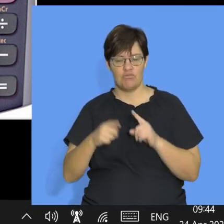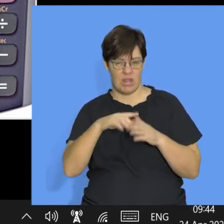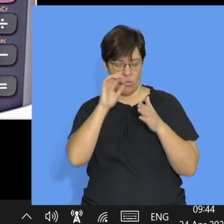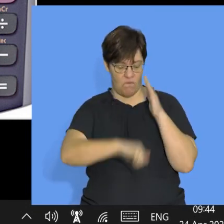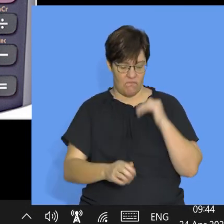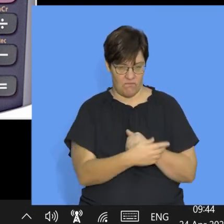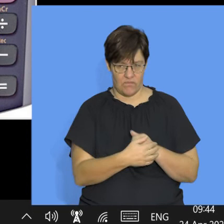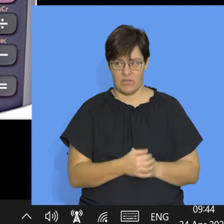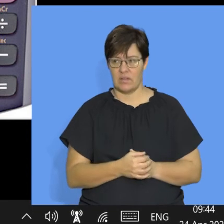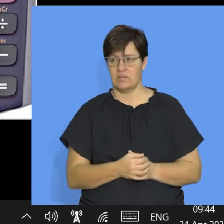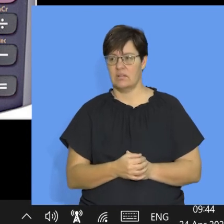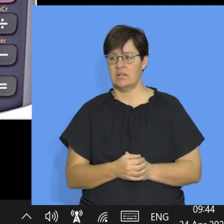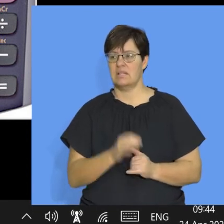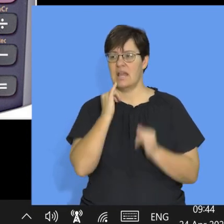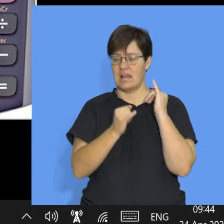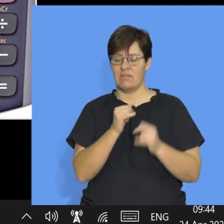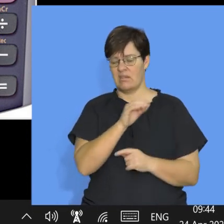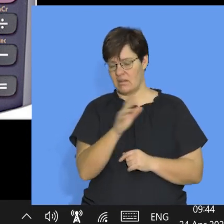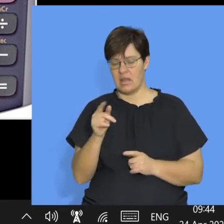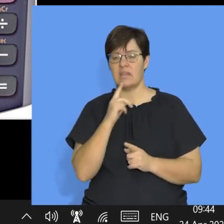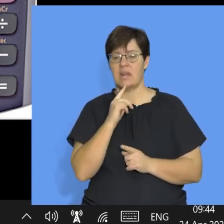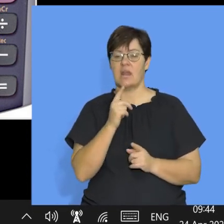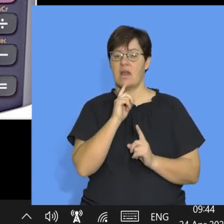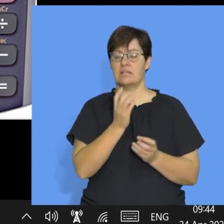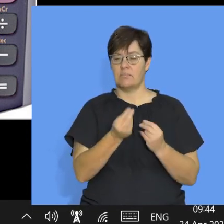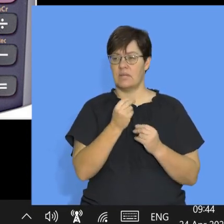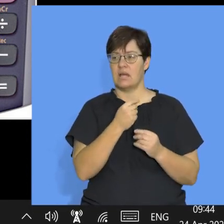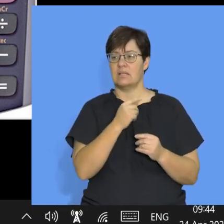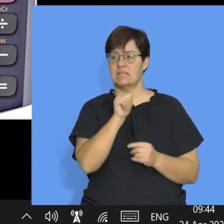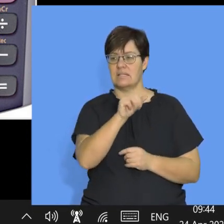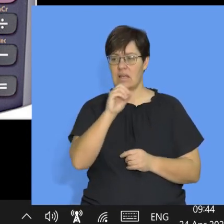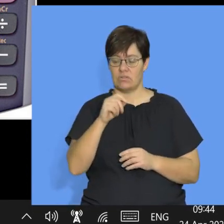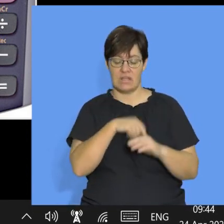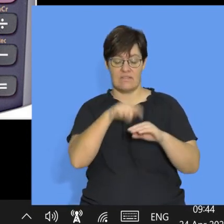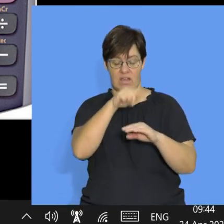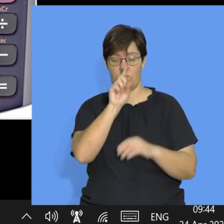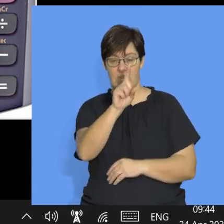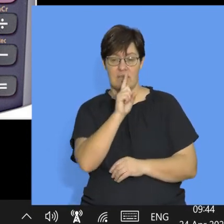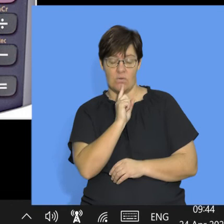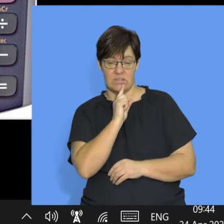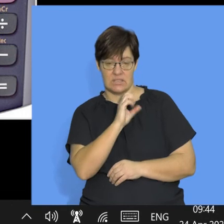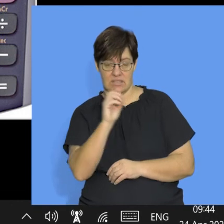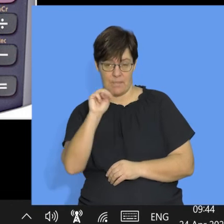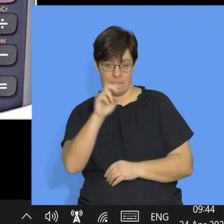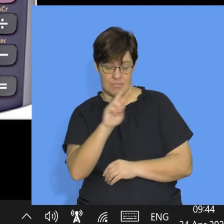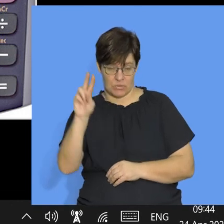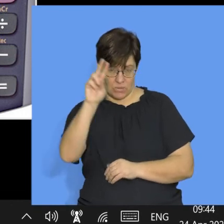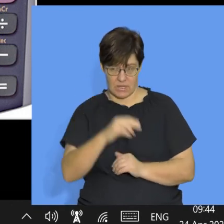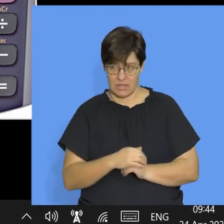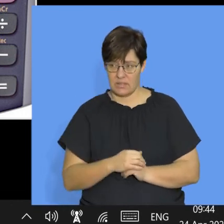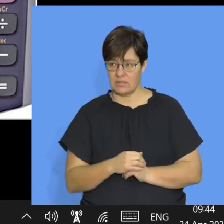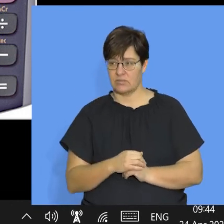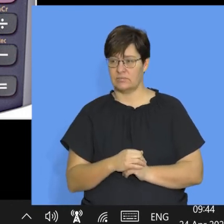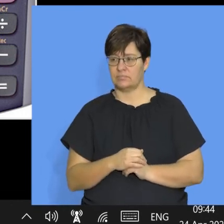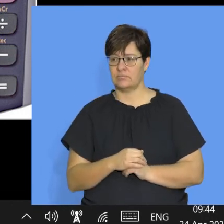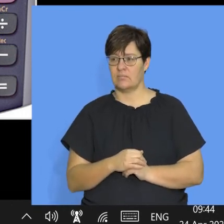me that figure there, times 600 divided by 1,000, and let me just delete that, 1,000,